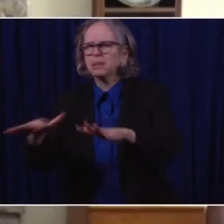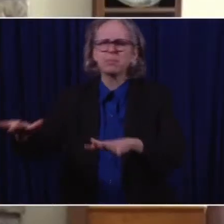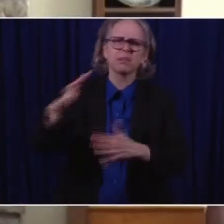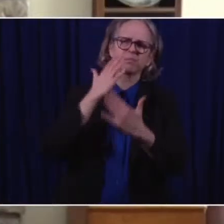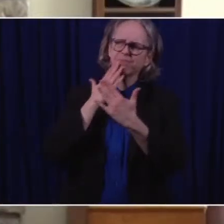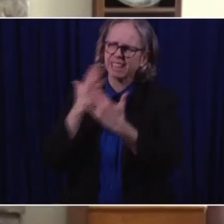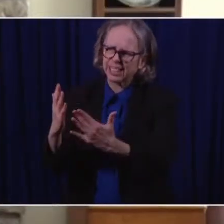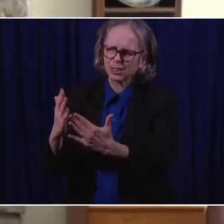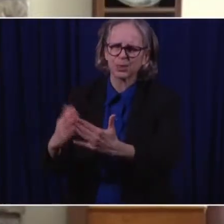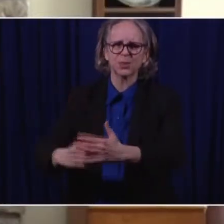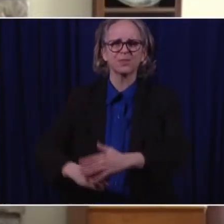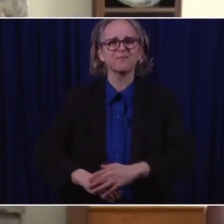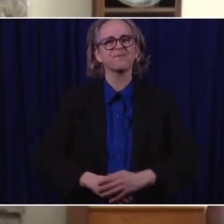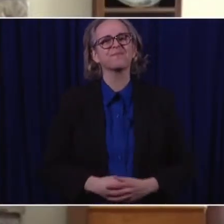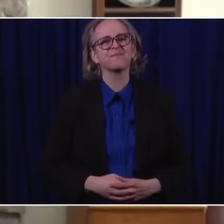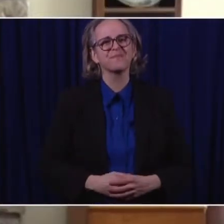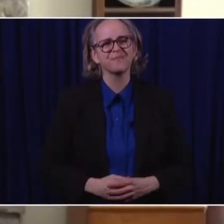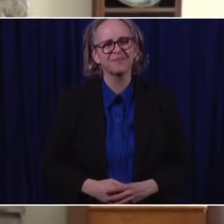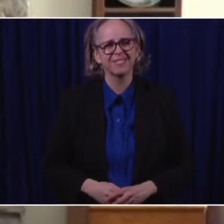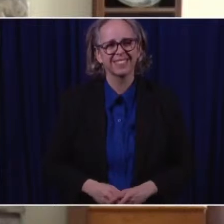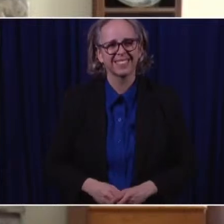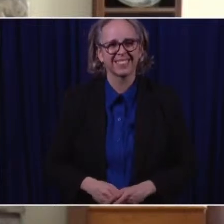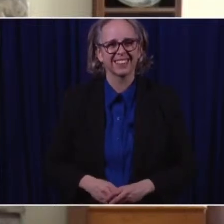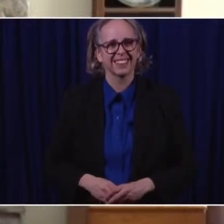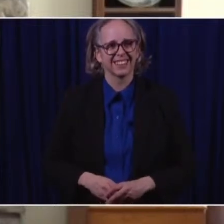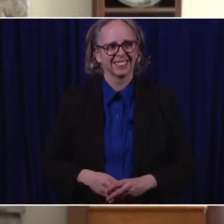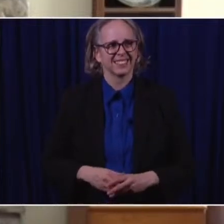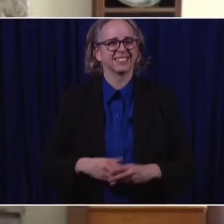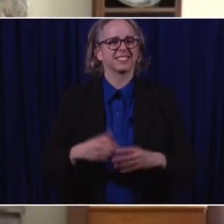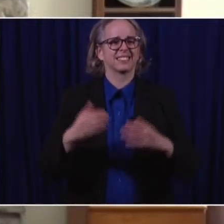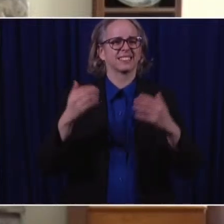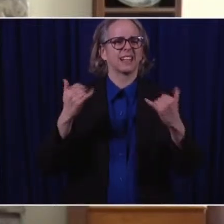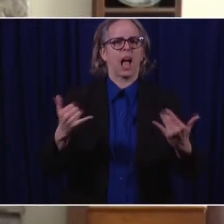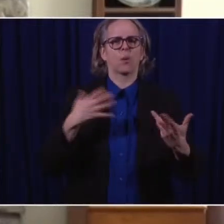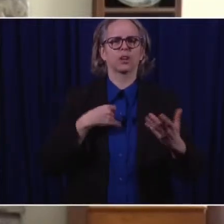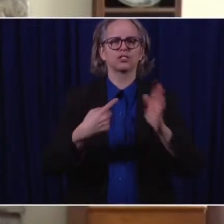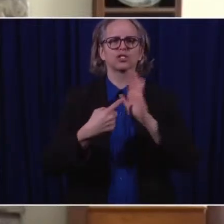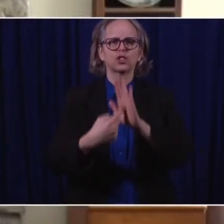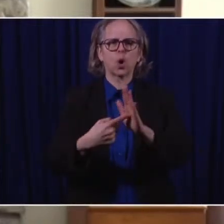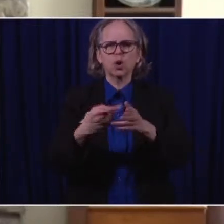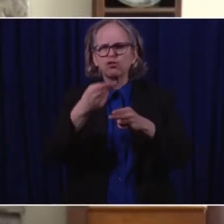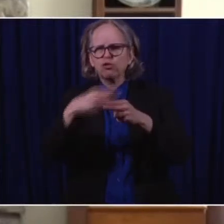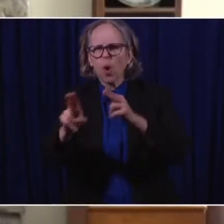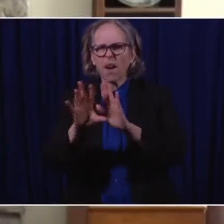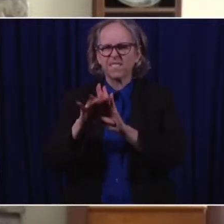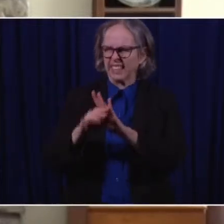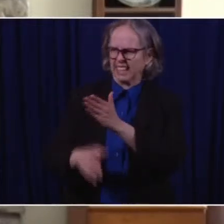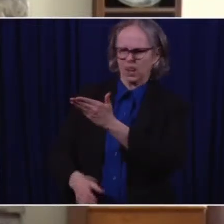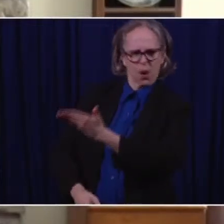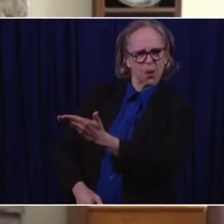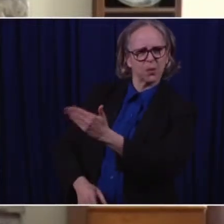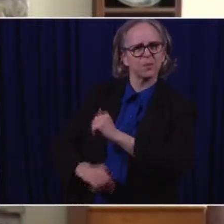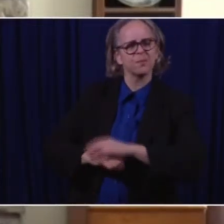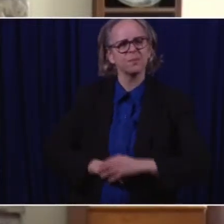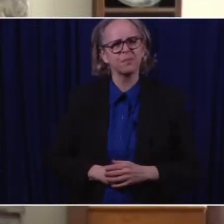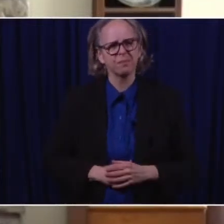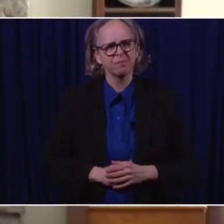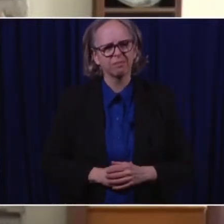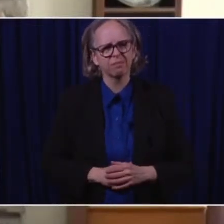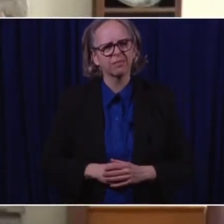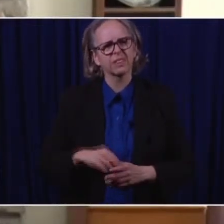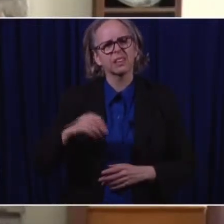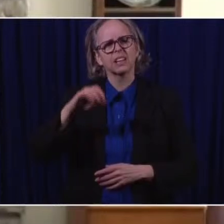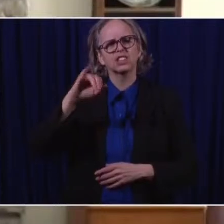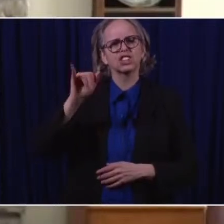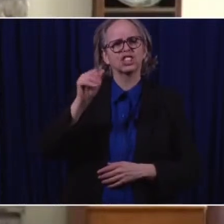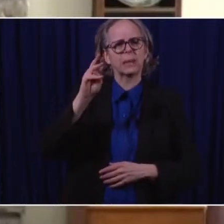We're going to now see a little video of our friend Jimmy Malone, who's getting vaccinated.